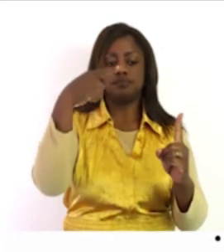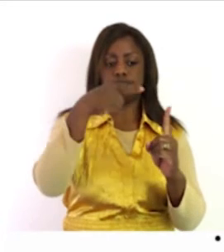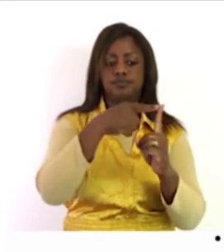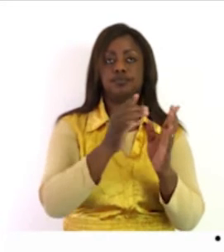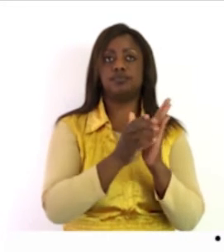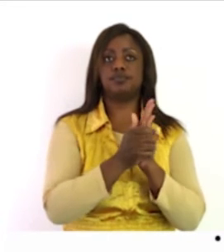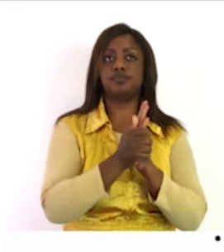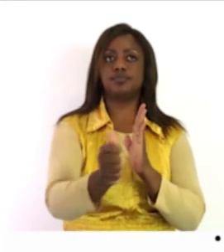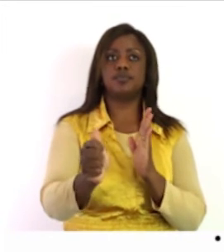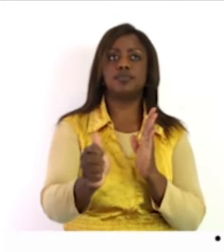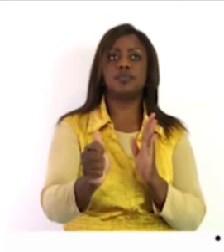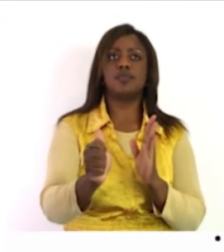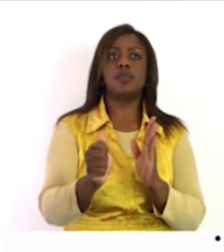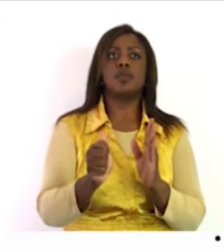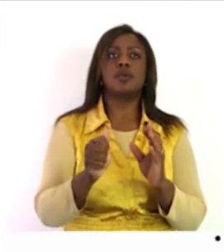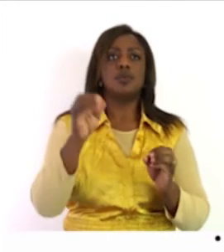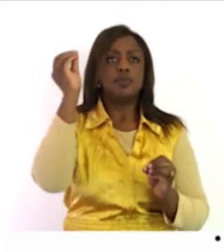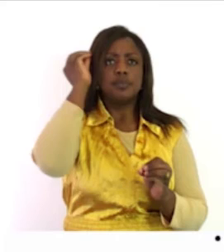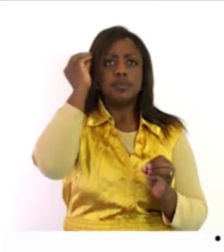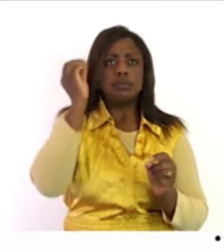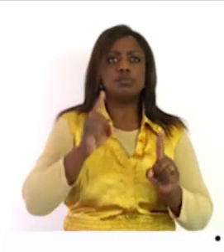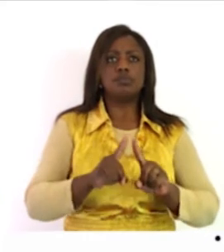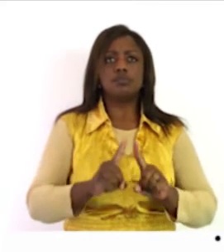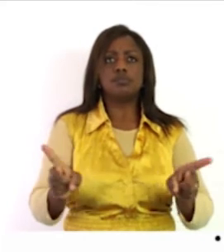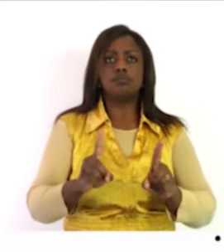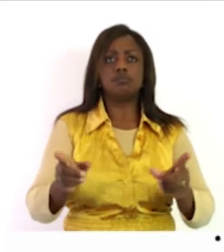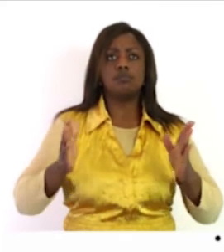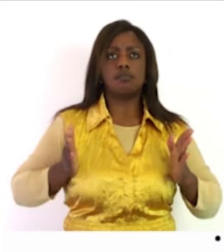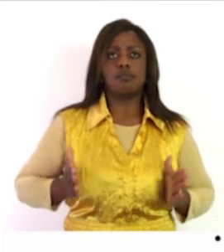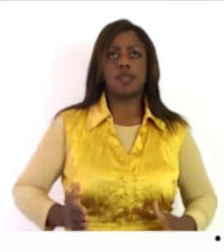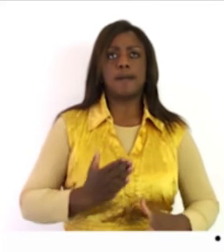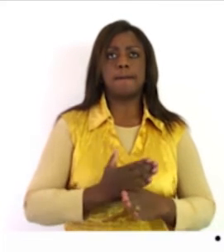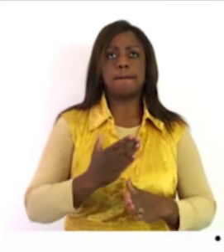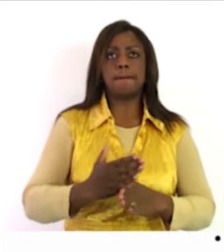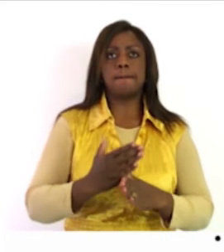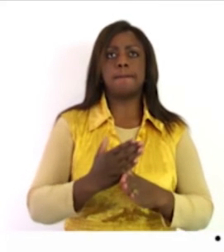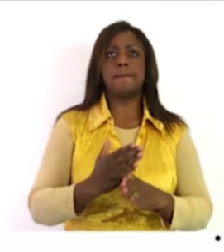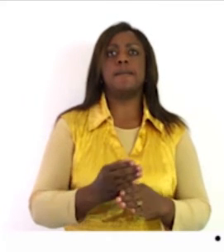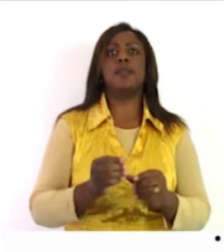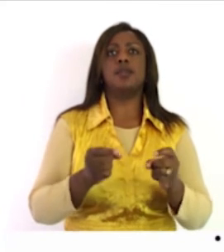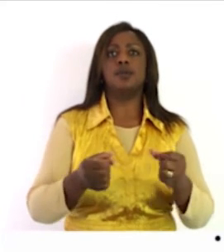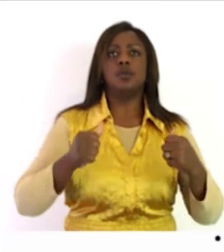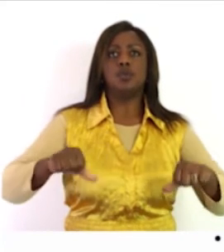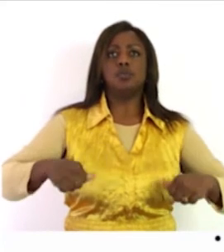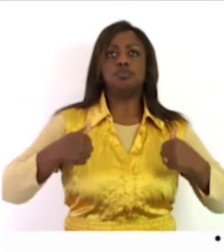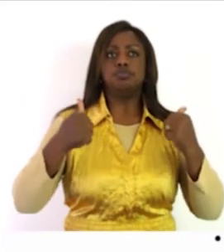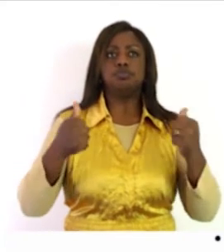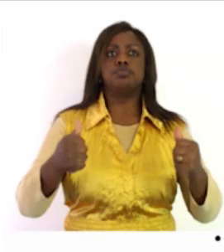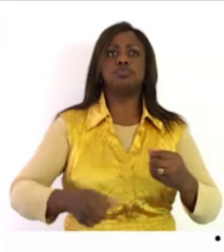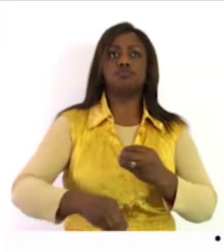today are: after this lesson, you will state how different physical activities and adequate